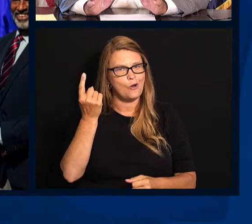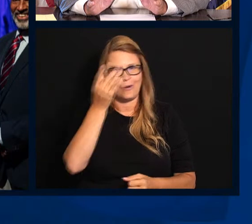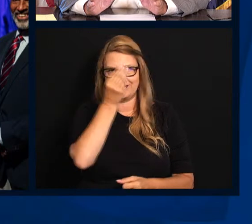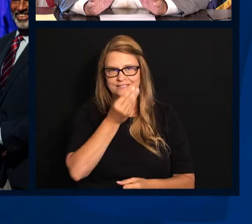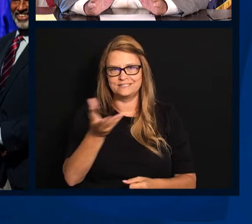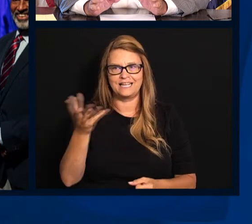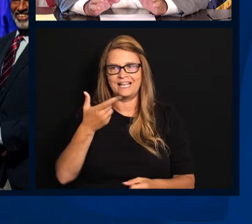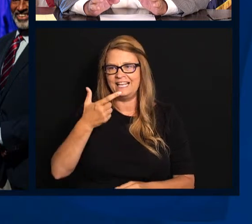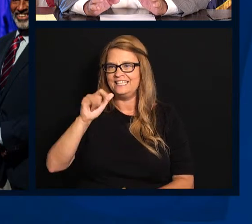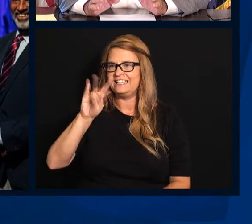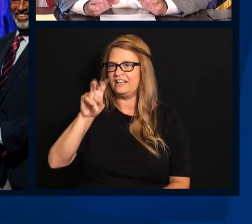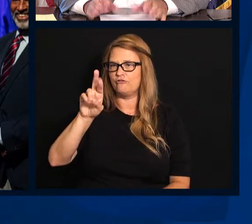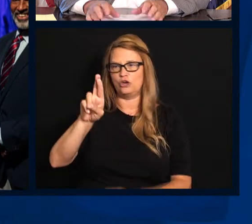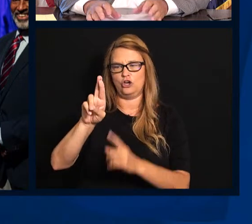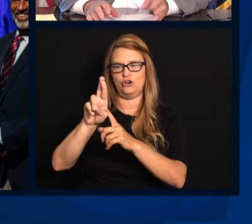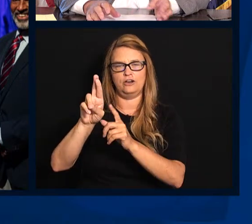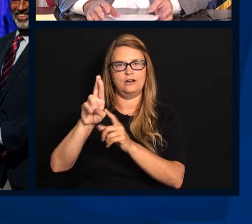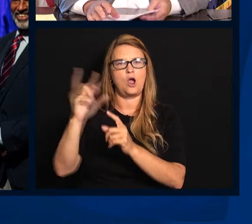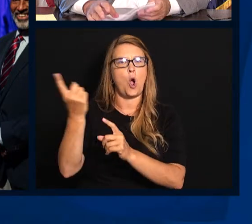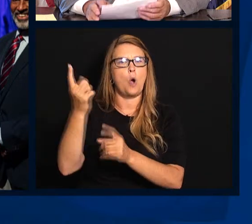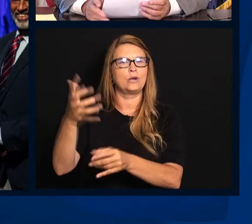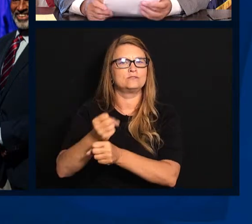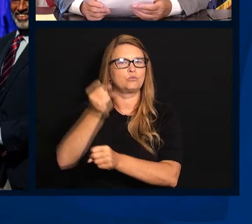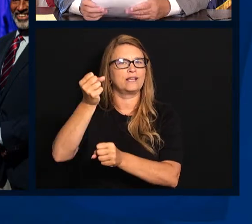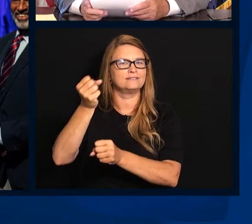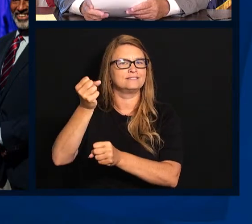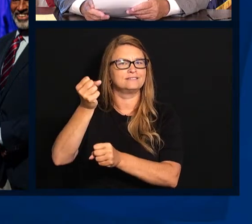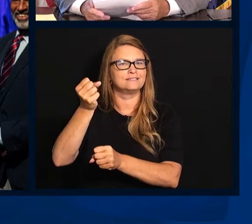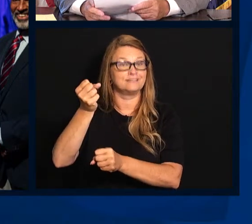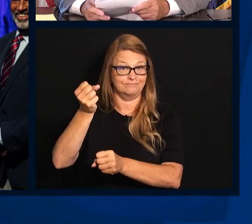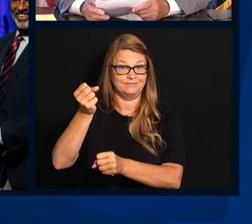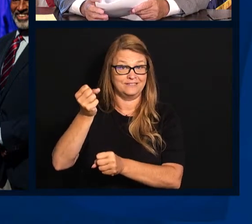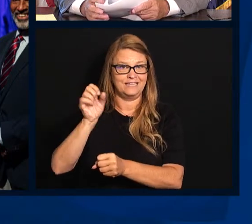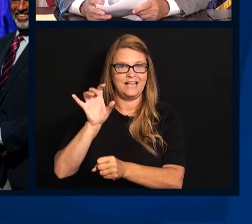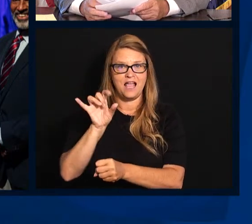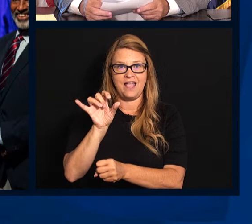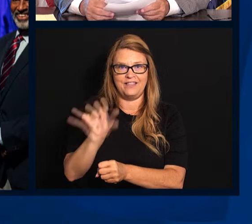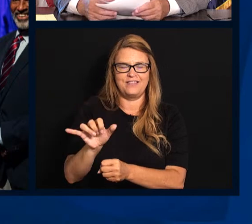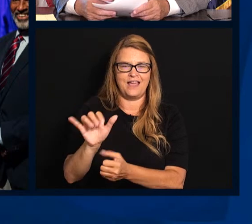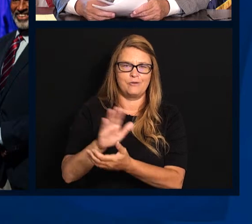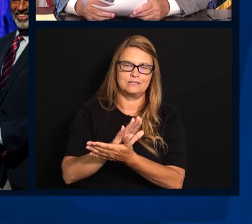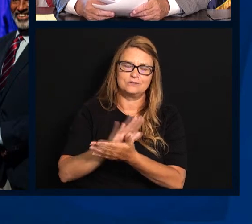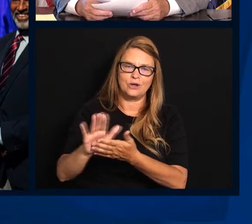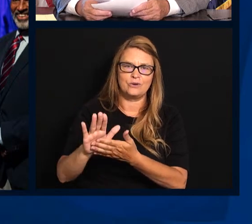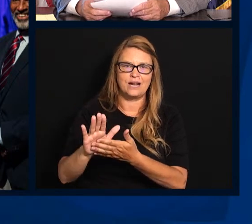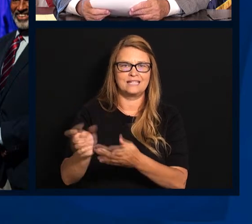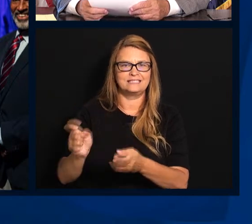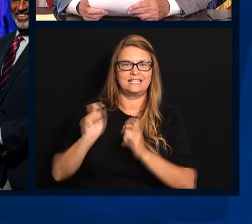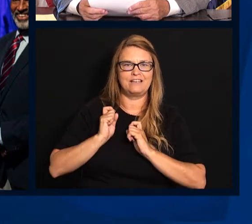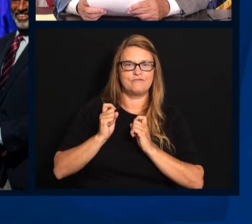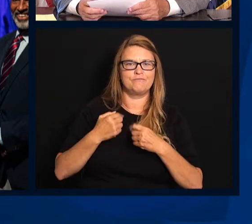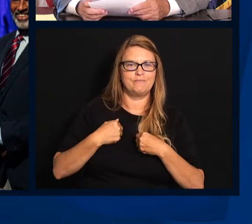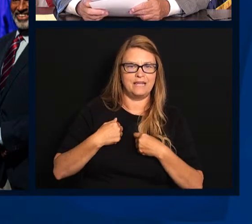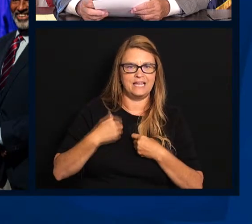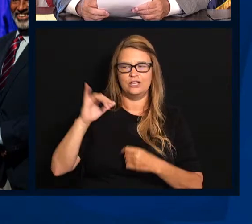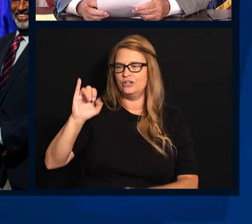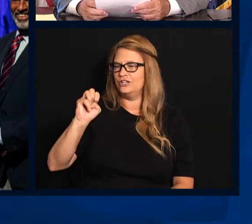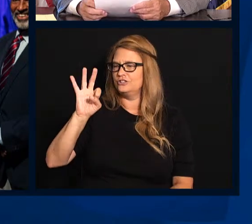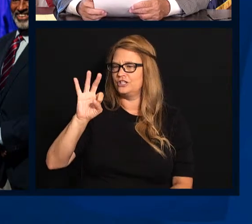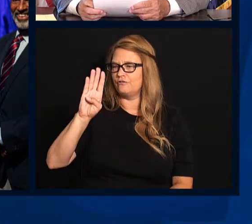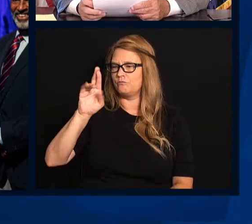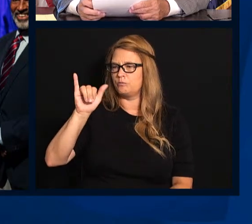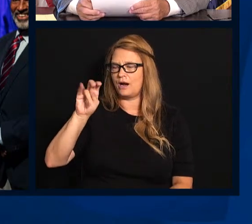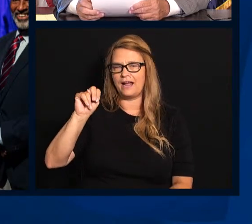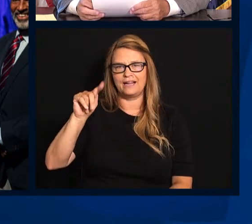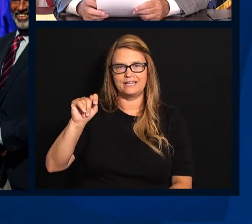is the one that always wins. And they were kind enough and everything to give me, Jeff Bryant, the